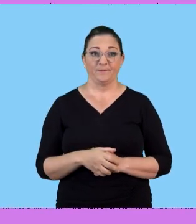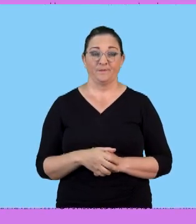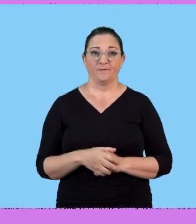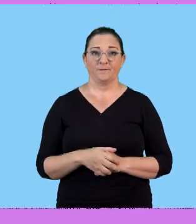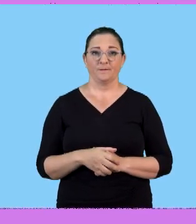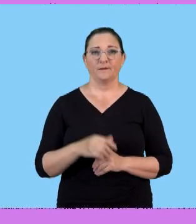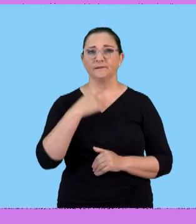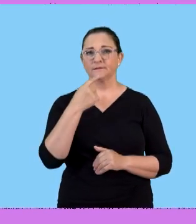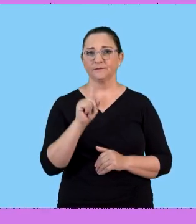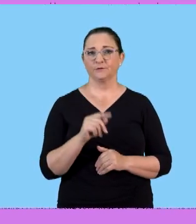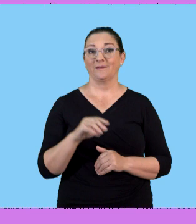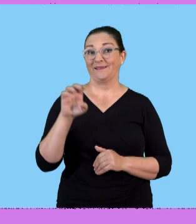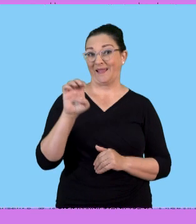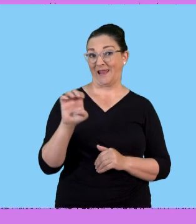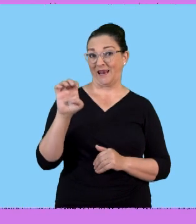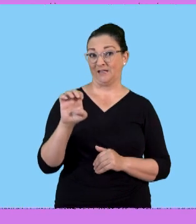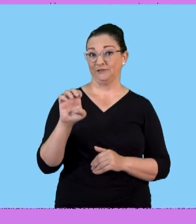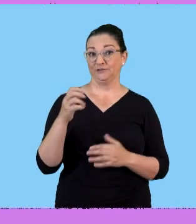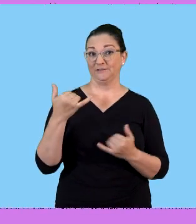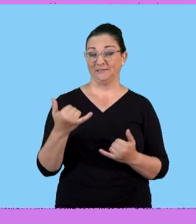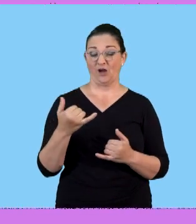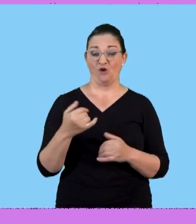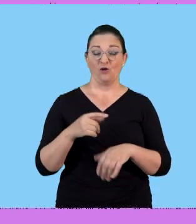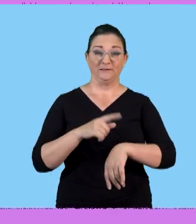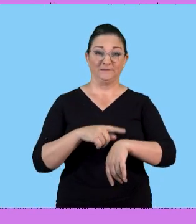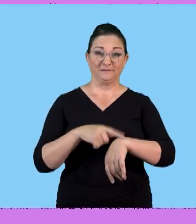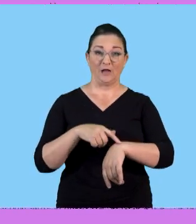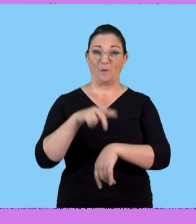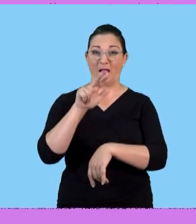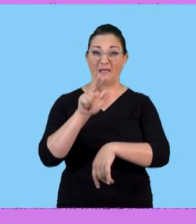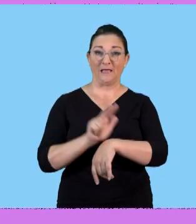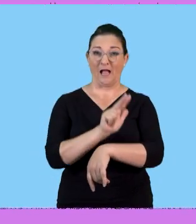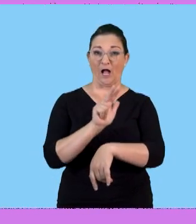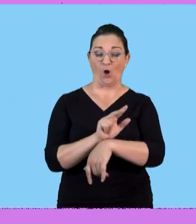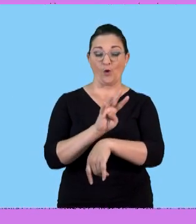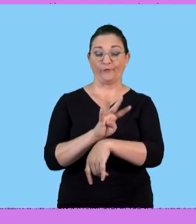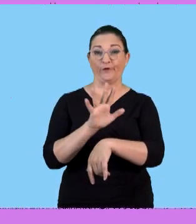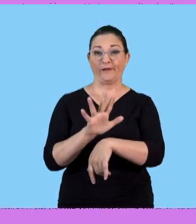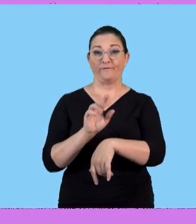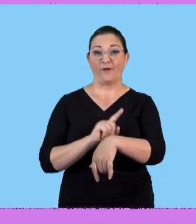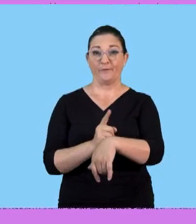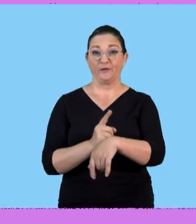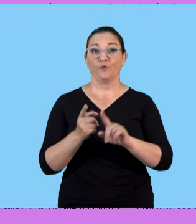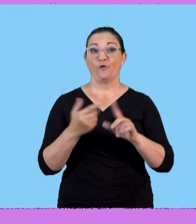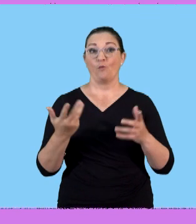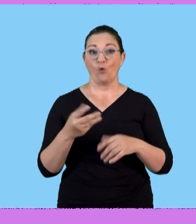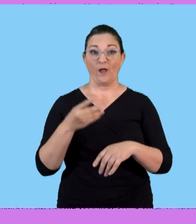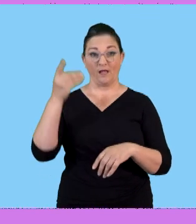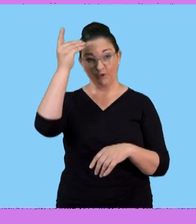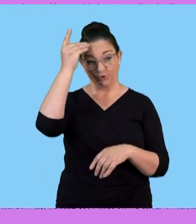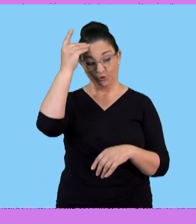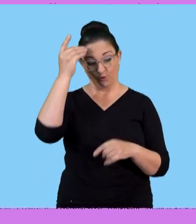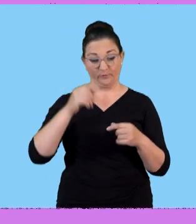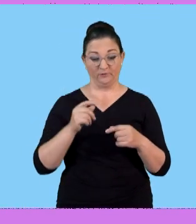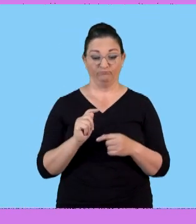number F. Right, it says here, Elijah took 8 hours and 45 minutes to travel from Durban to